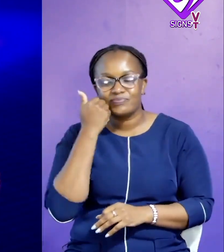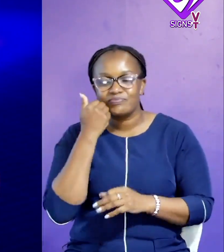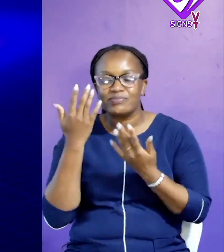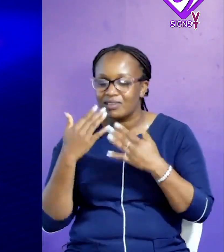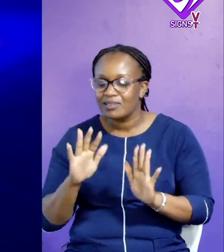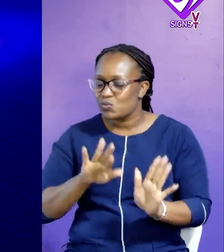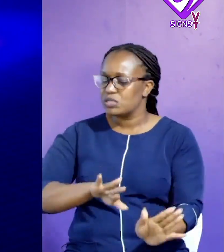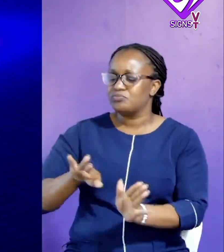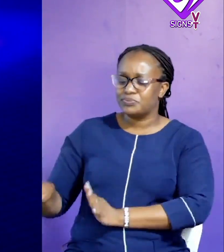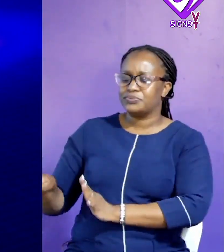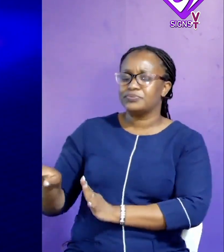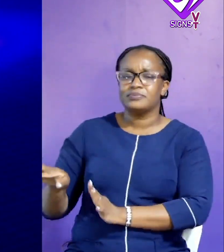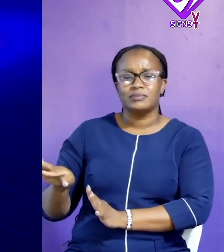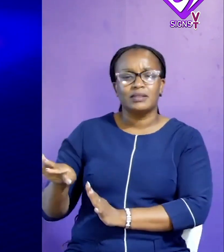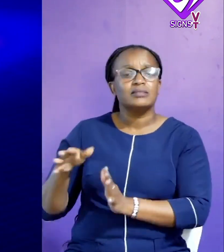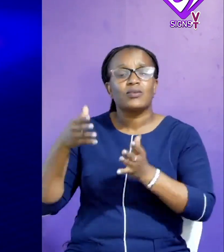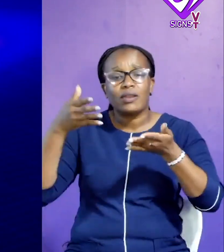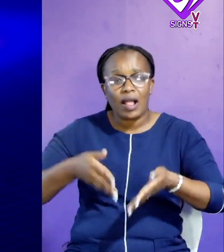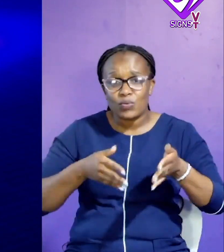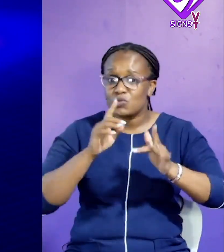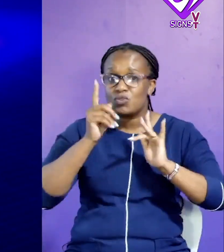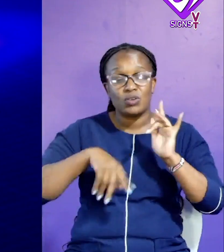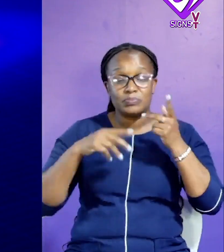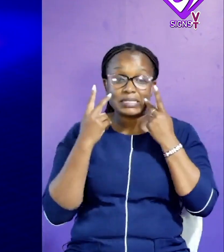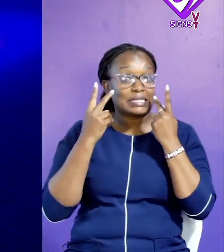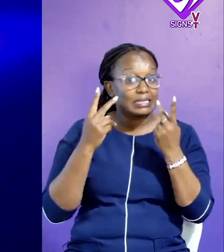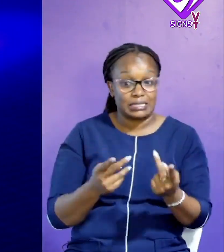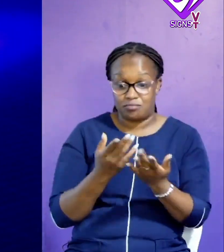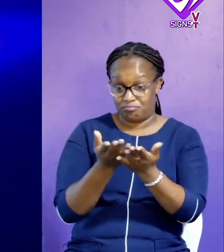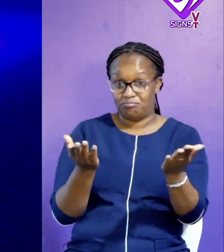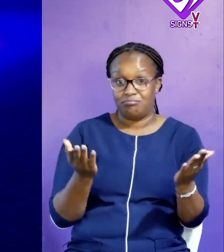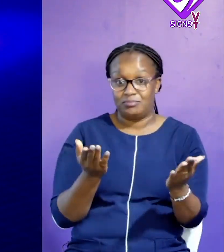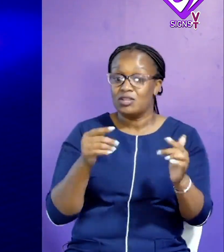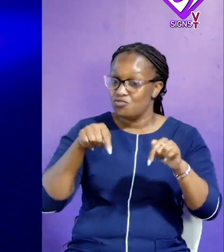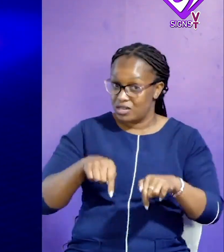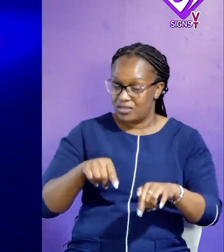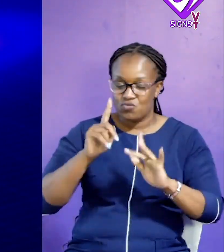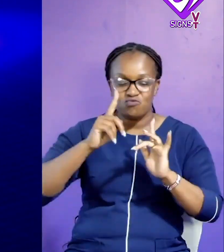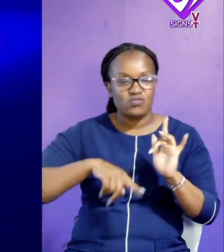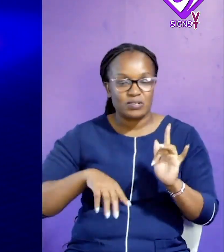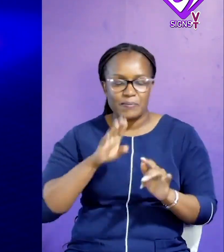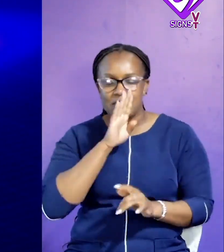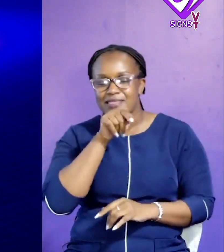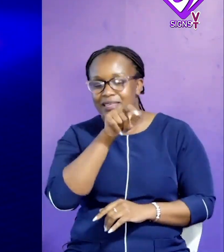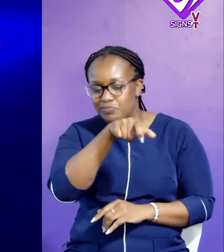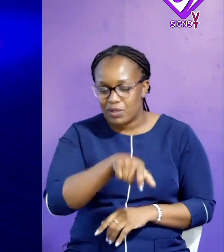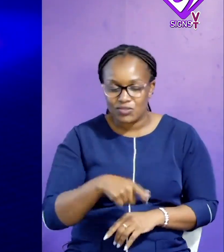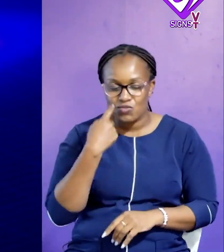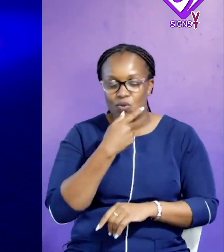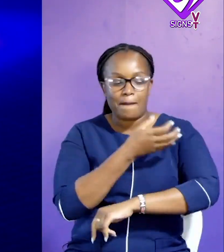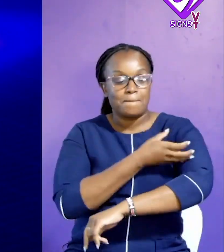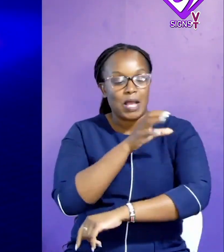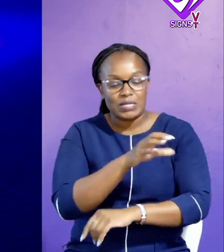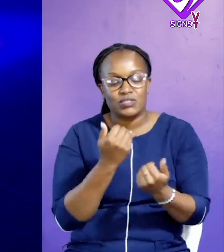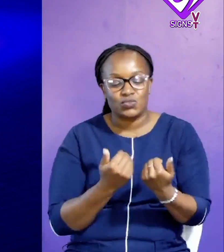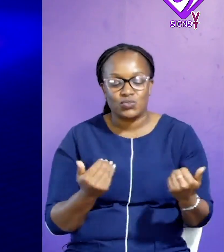on others. Saizi tungekuwa tunakuona, saizi ungekuwa that person mwenye you empower children with